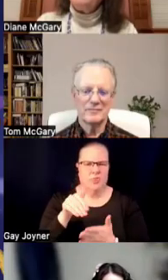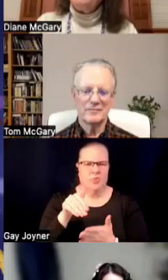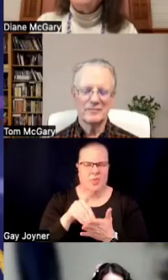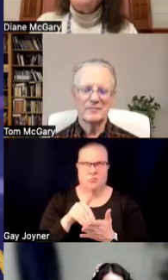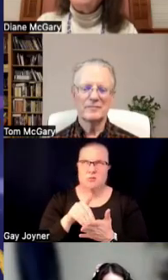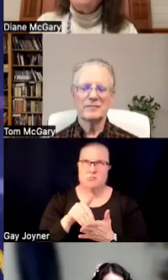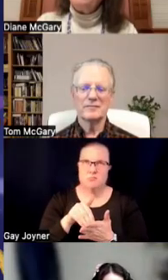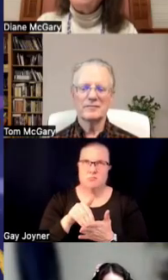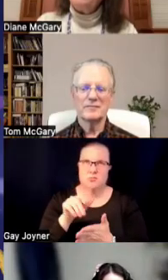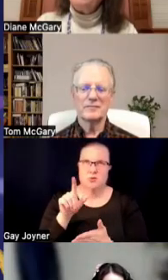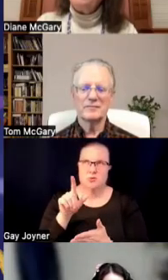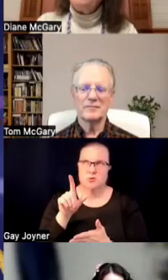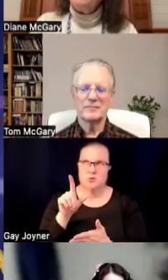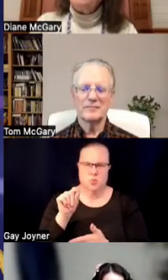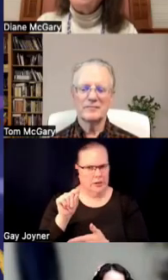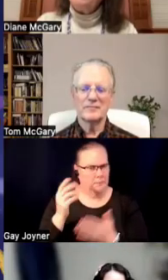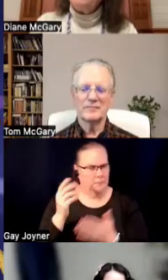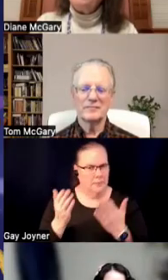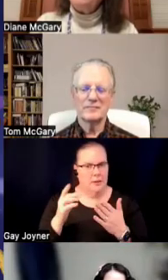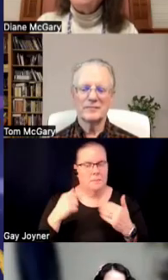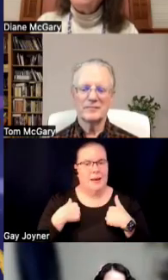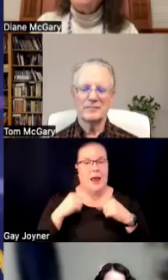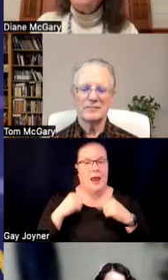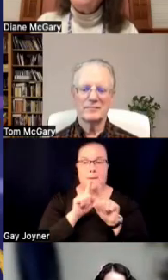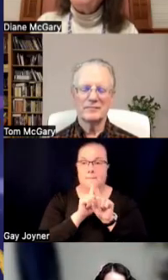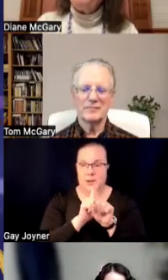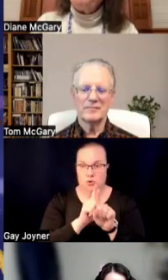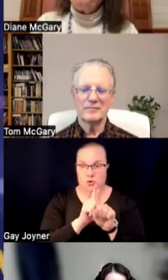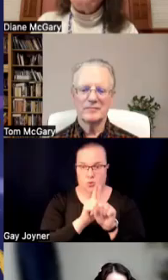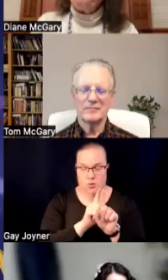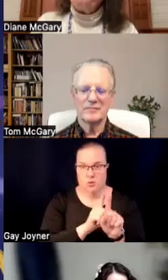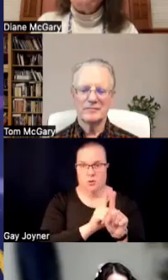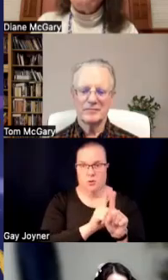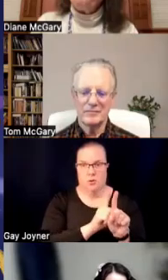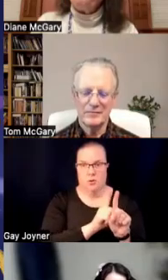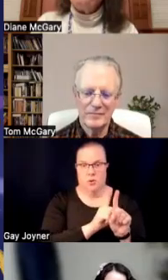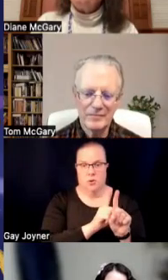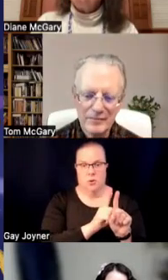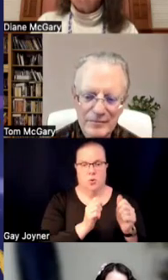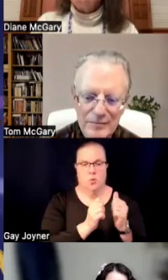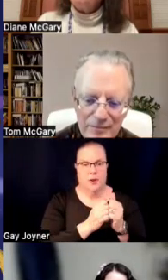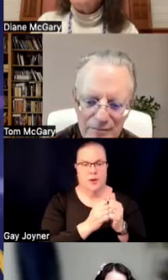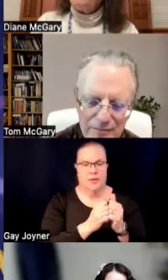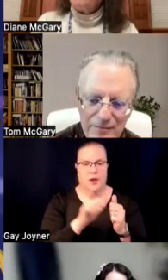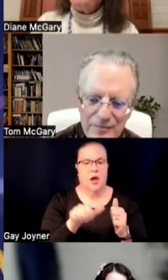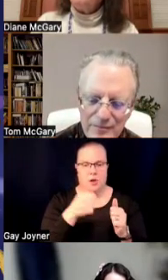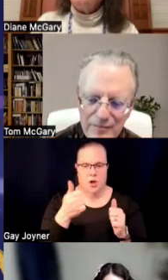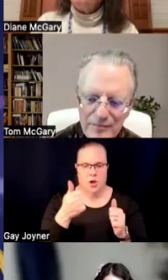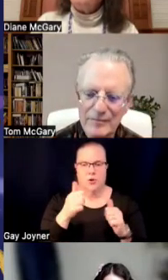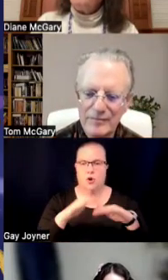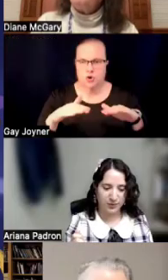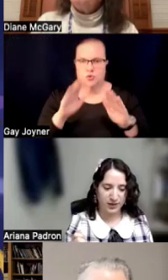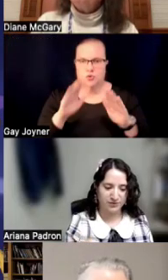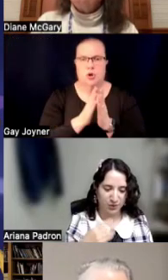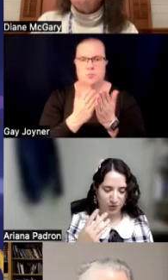2020, around there, and I had a mentorship with another children's book illustrator, and she was guiding